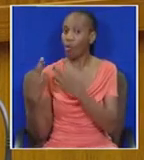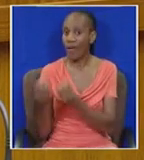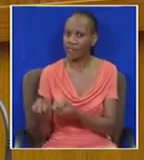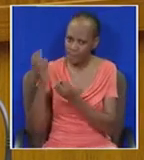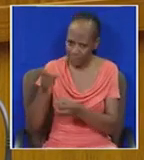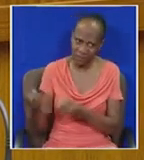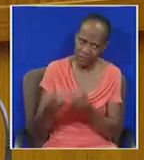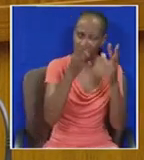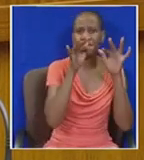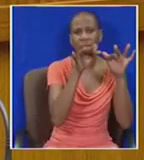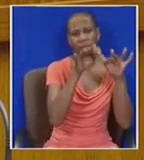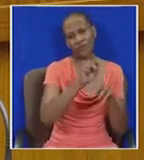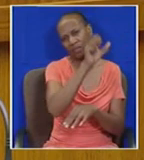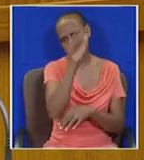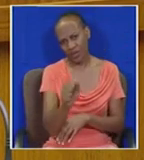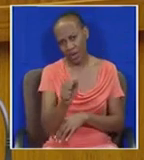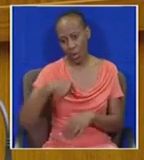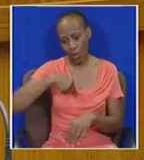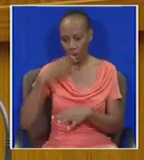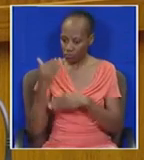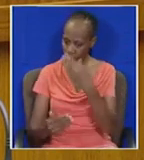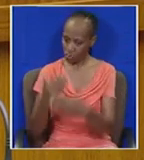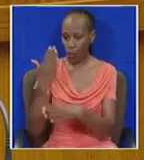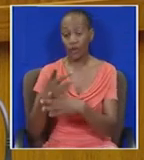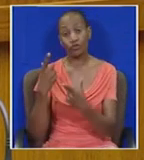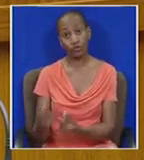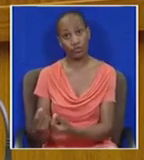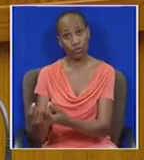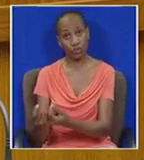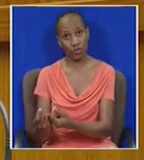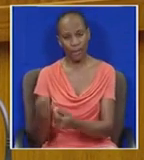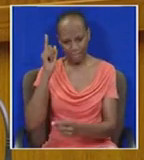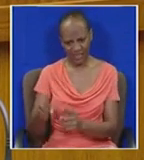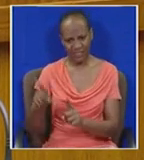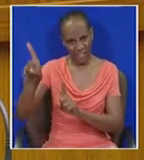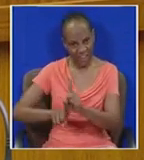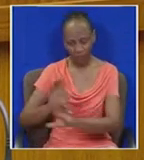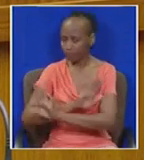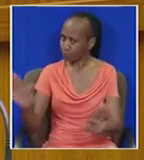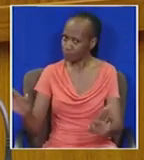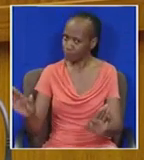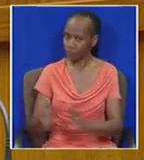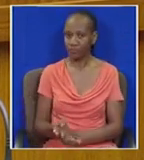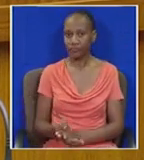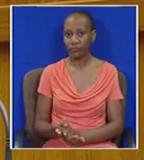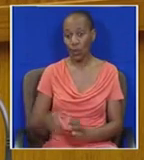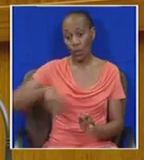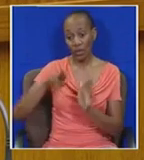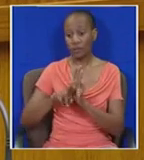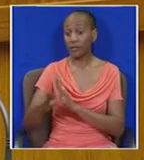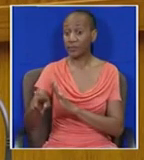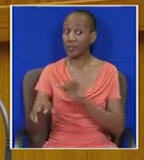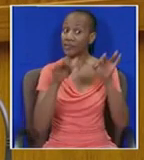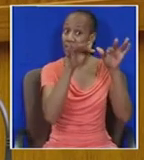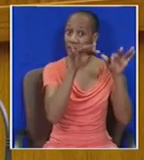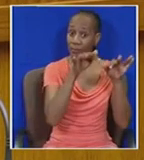aspirations of the people who elected us into office. We dare not fail them. Public representatives here in the